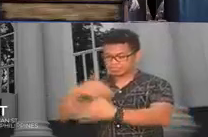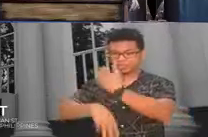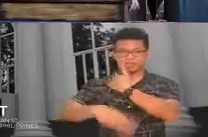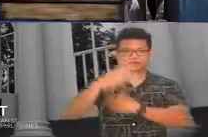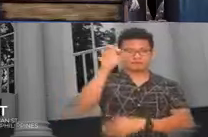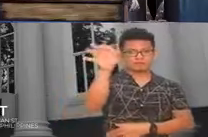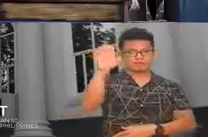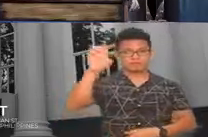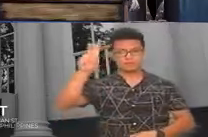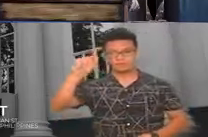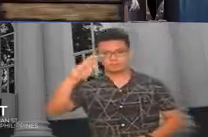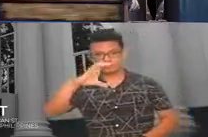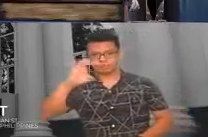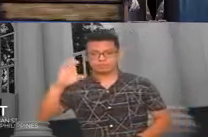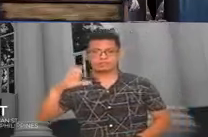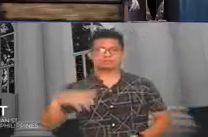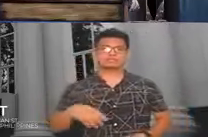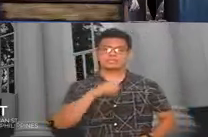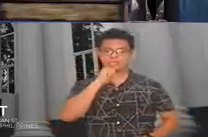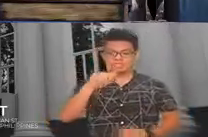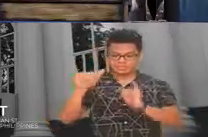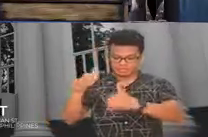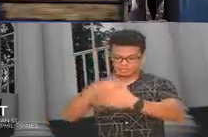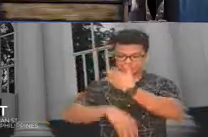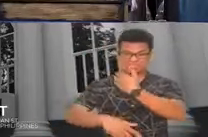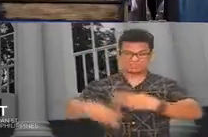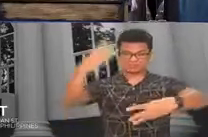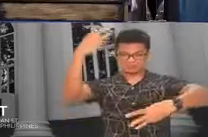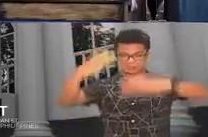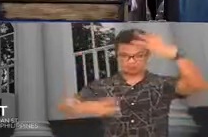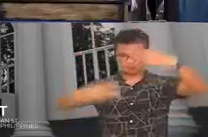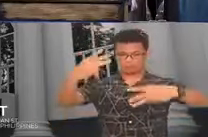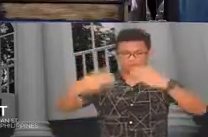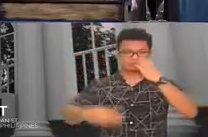Don't sit on the fence. Don't sit in the borderline.